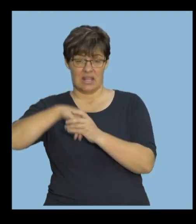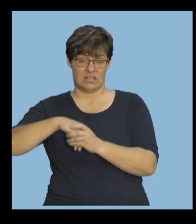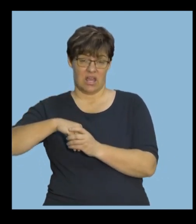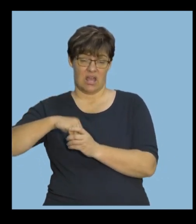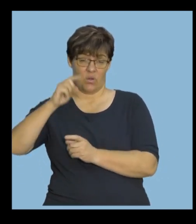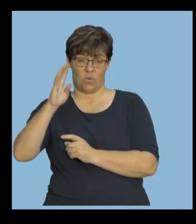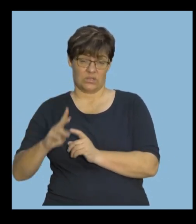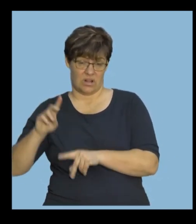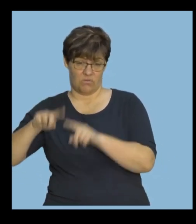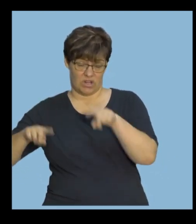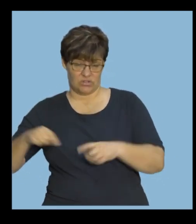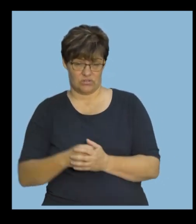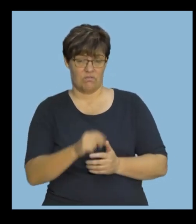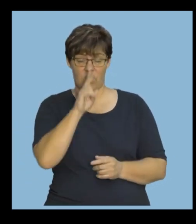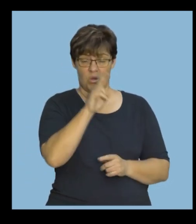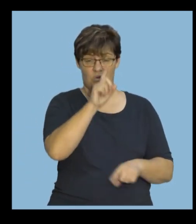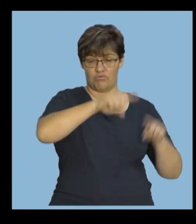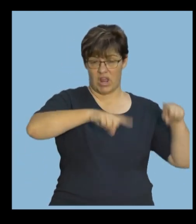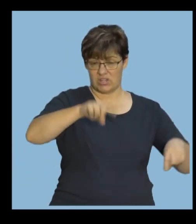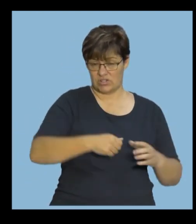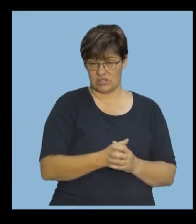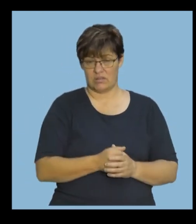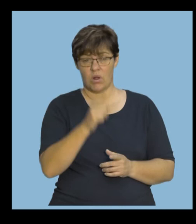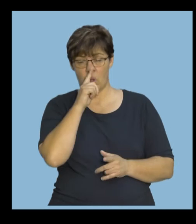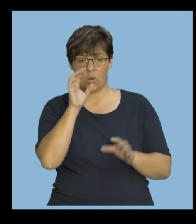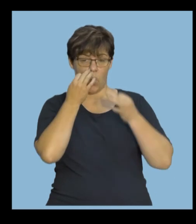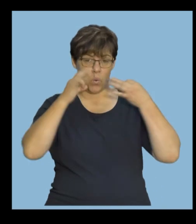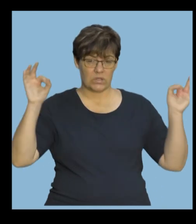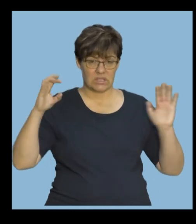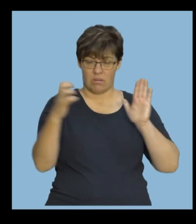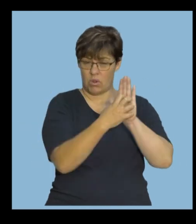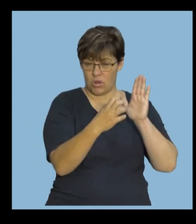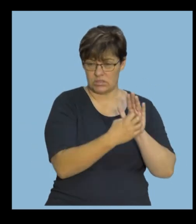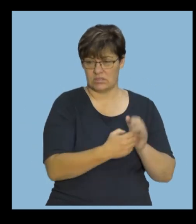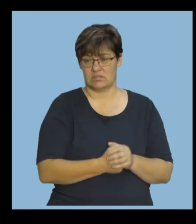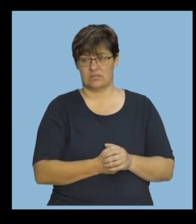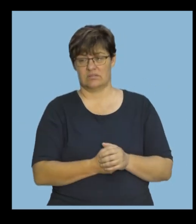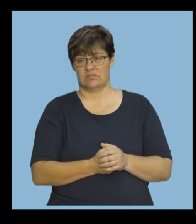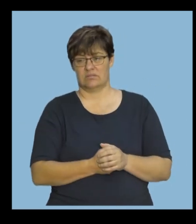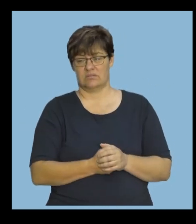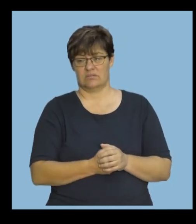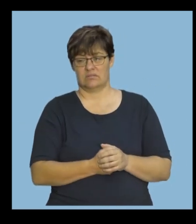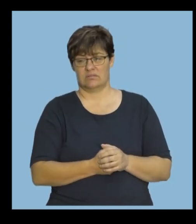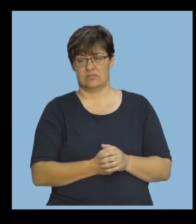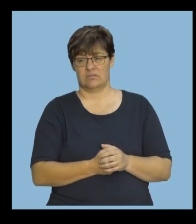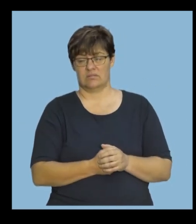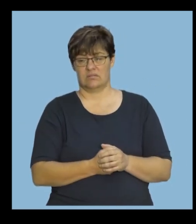semi-interquartile range, we've looked at range, we looked at Whisker plots,